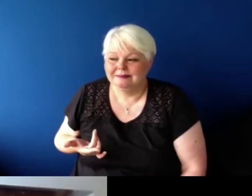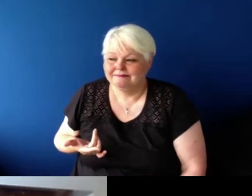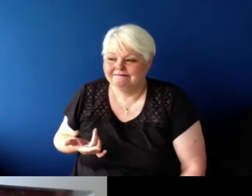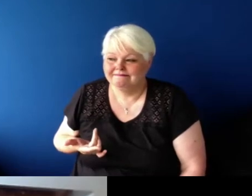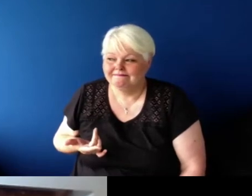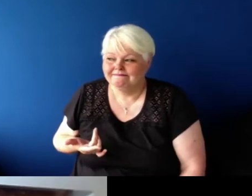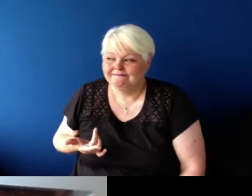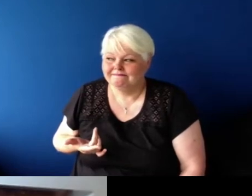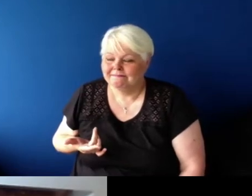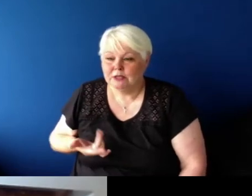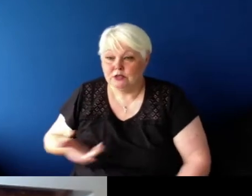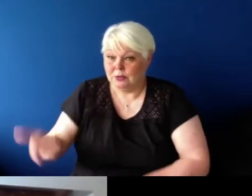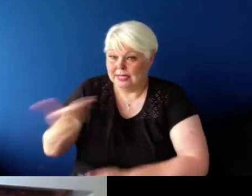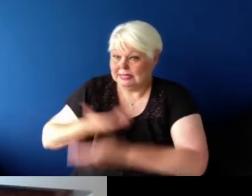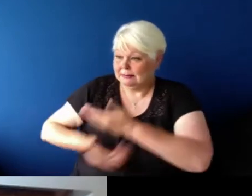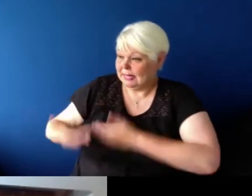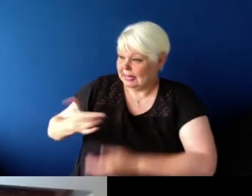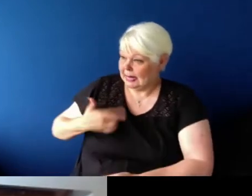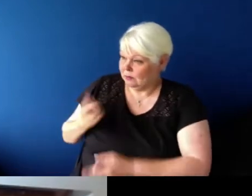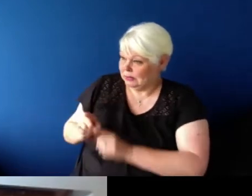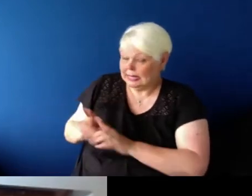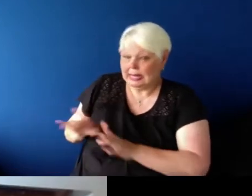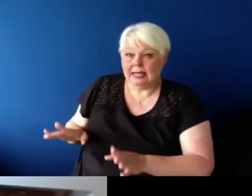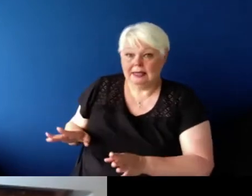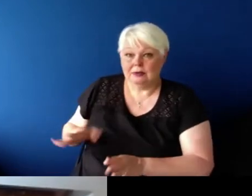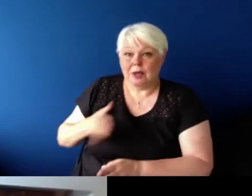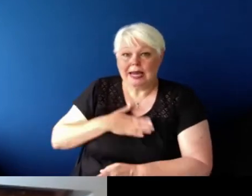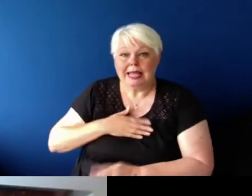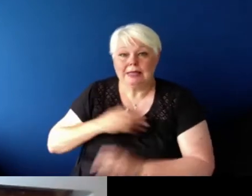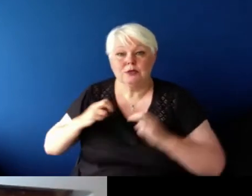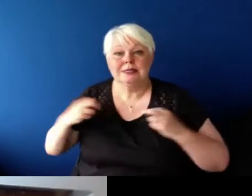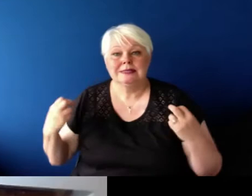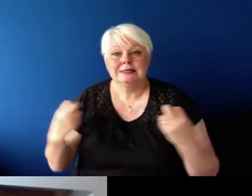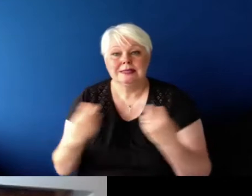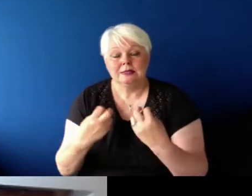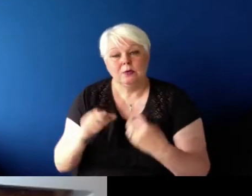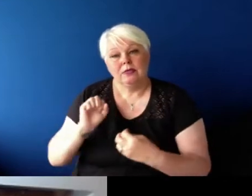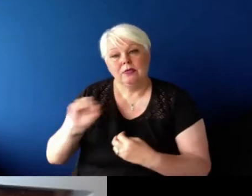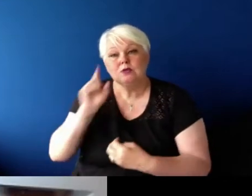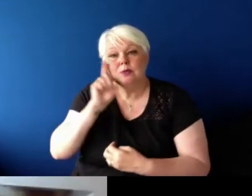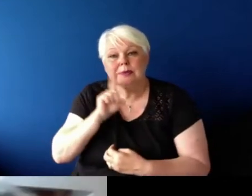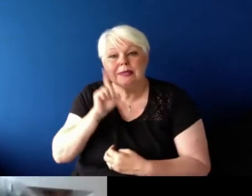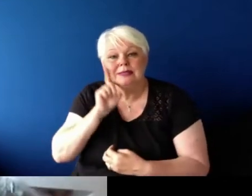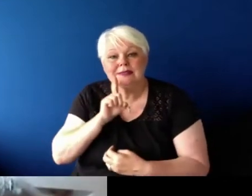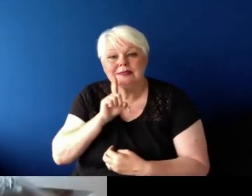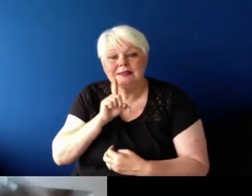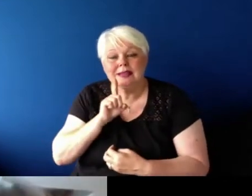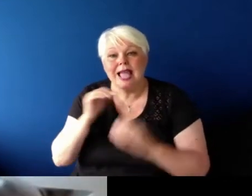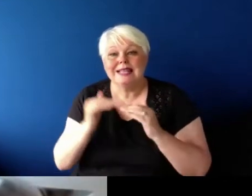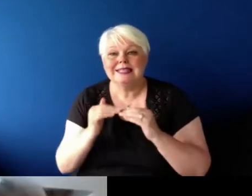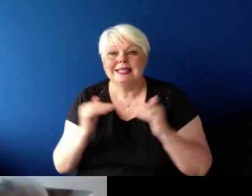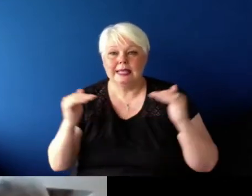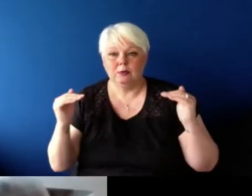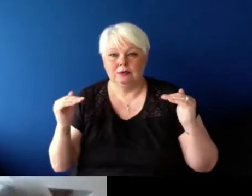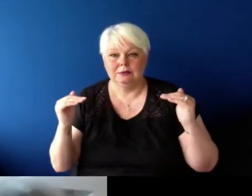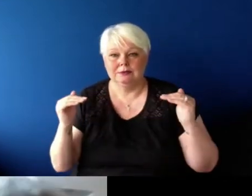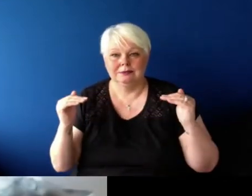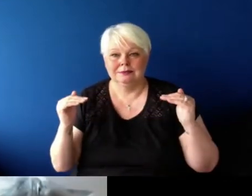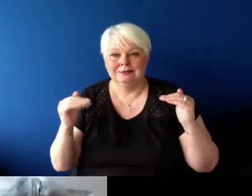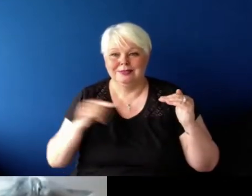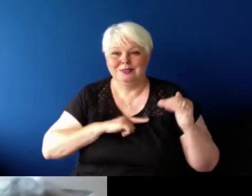to explain what life's like. I'd like to sit with those women. I would like to sit with those women as an equal rather than